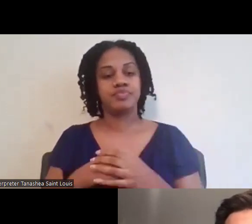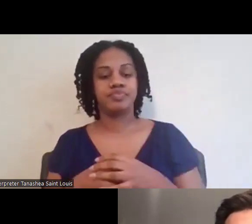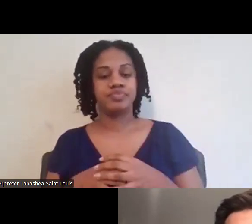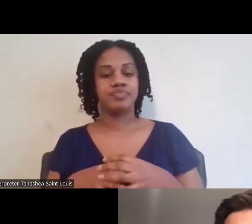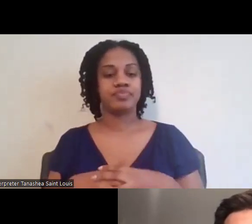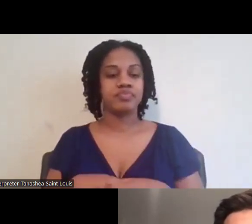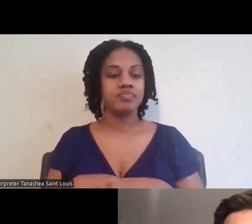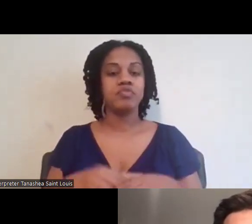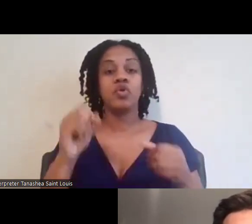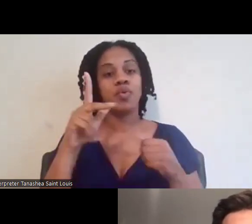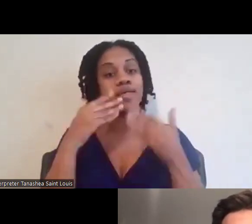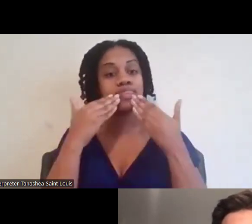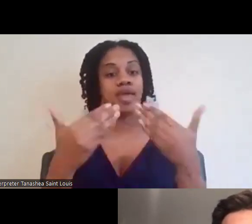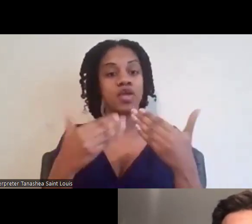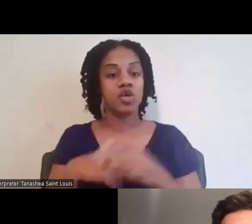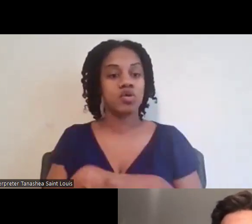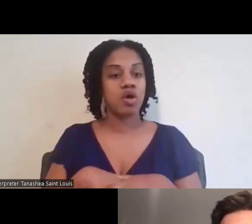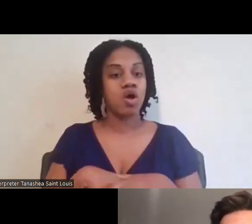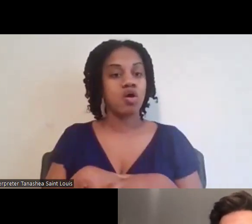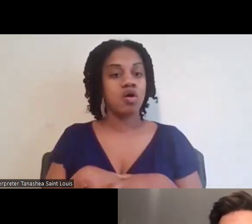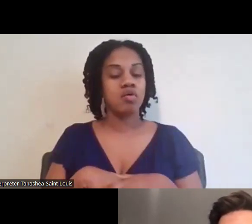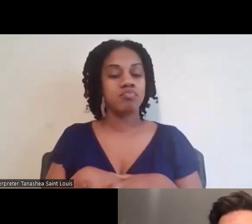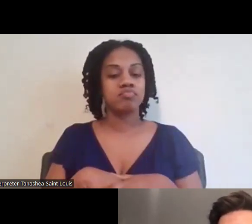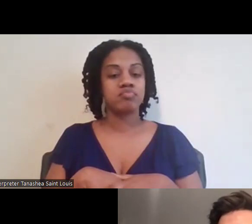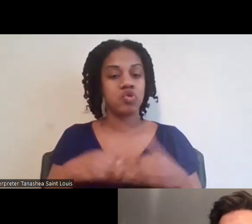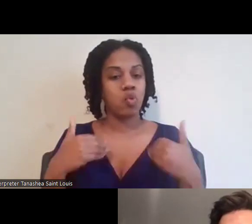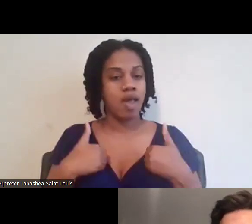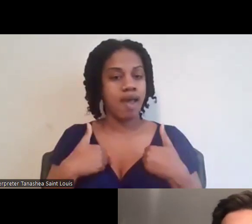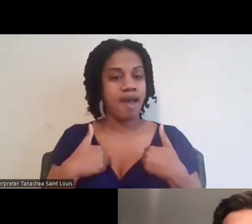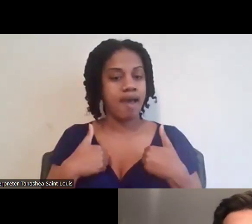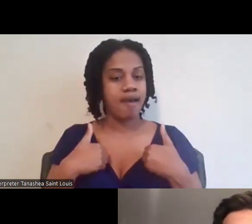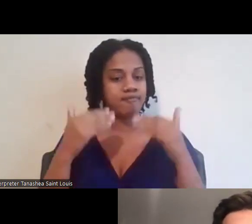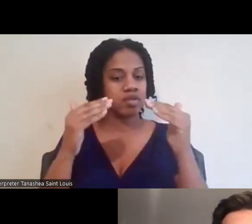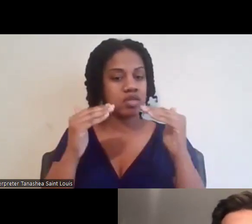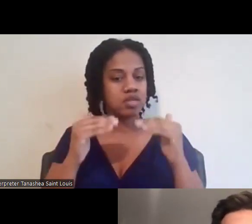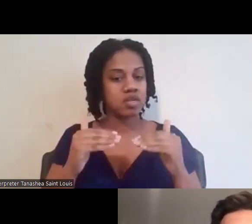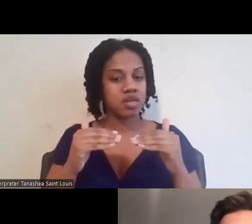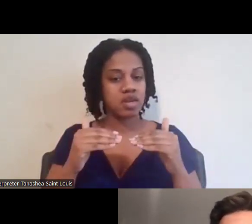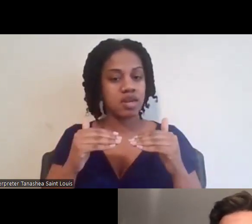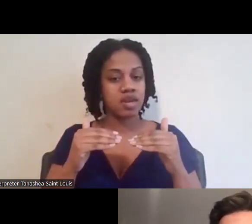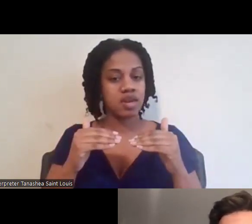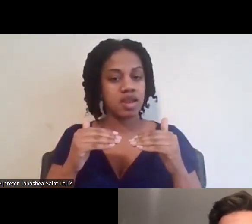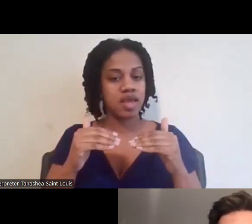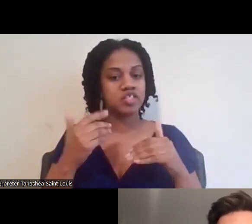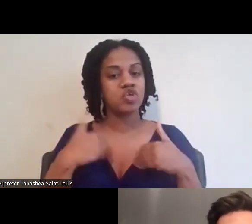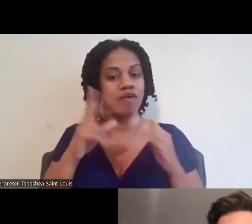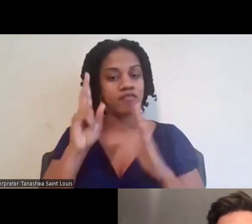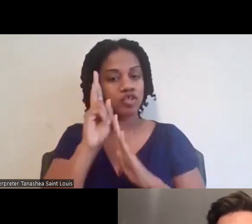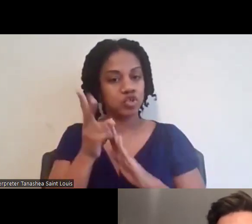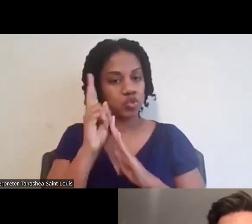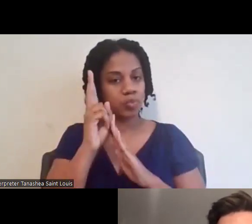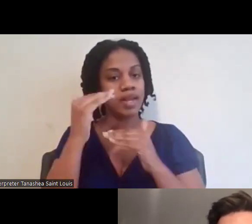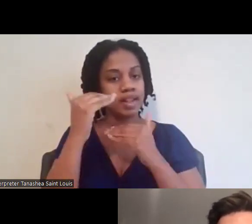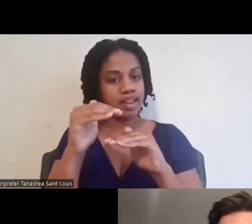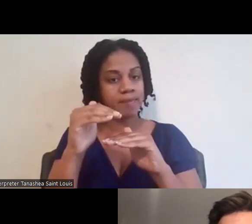Great, thank you. Looks like we have Lee's next, and I want to mention that there will be a 2-minute limit